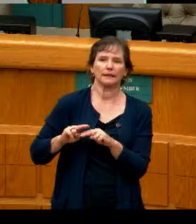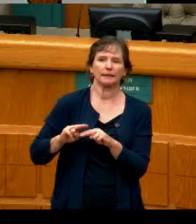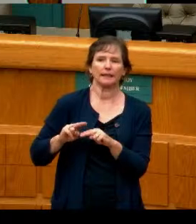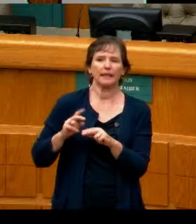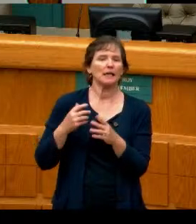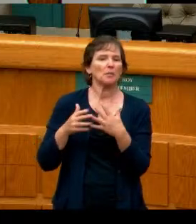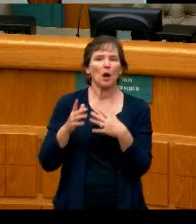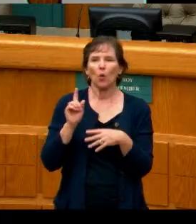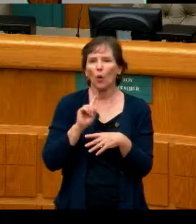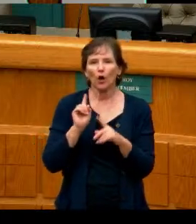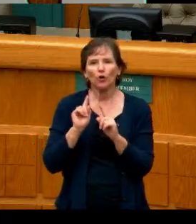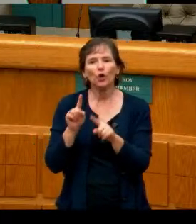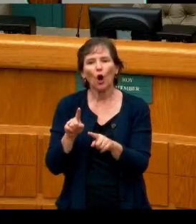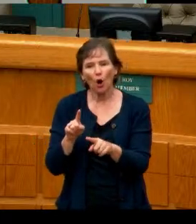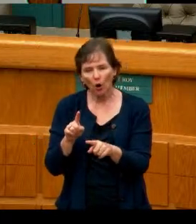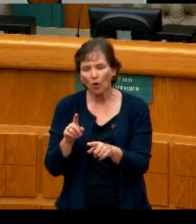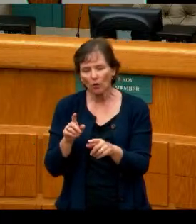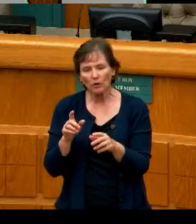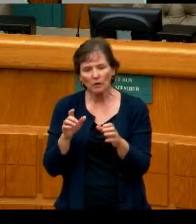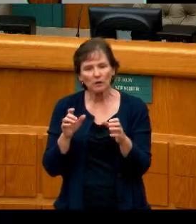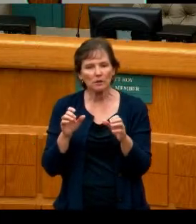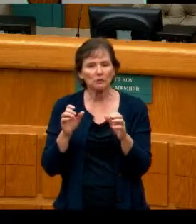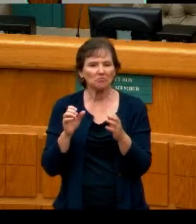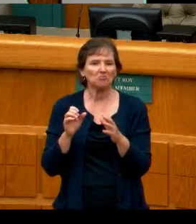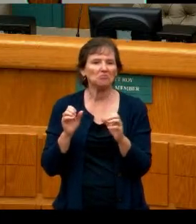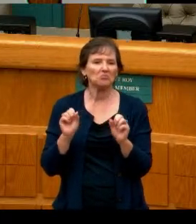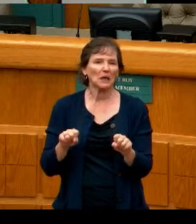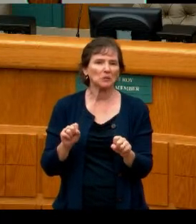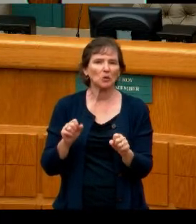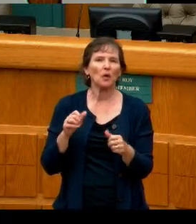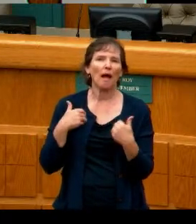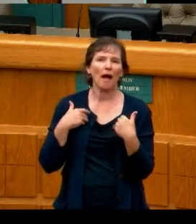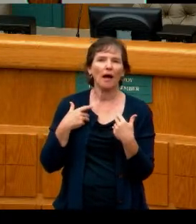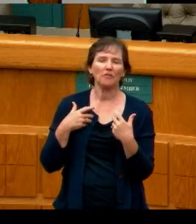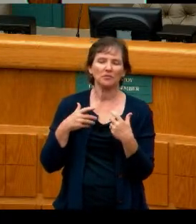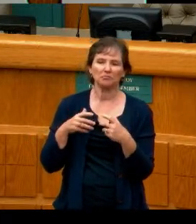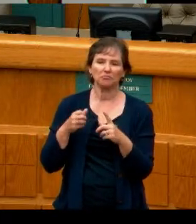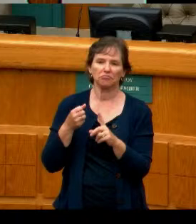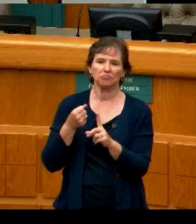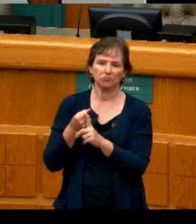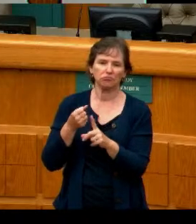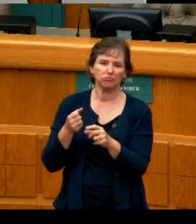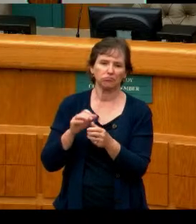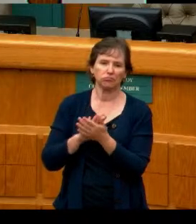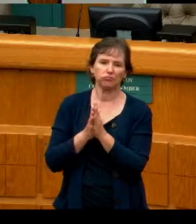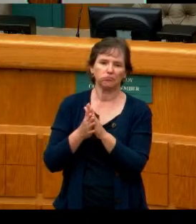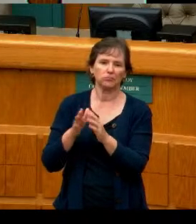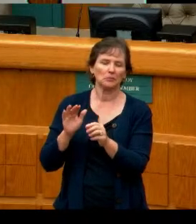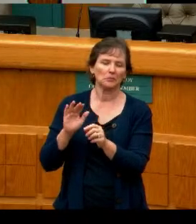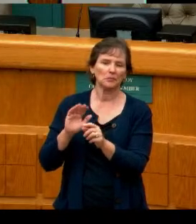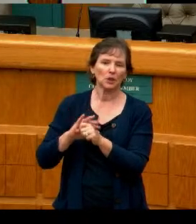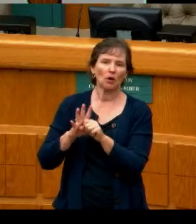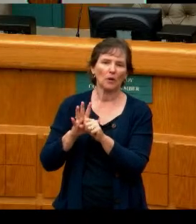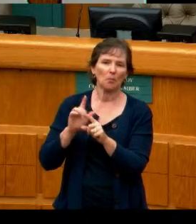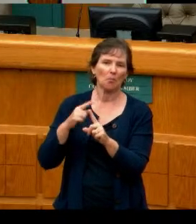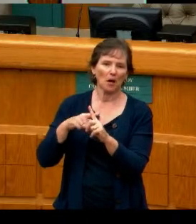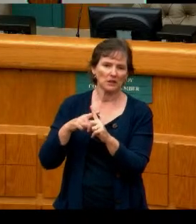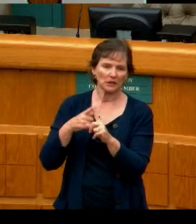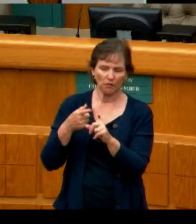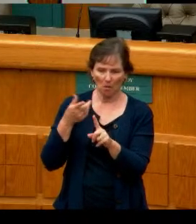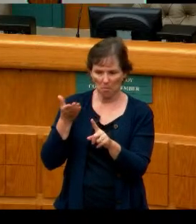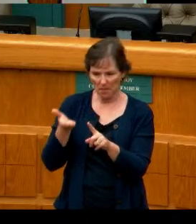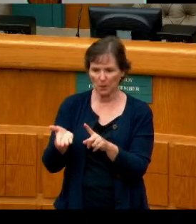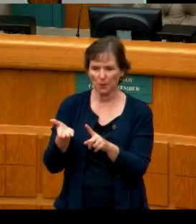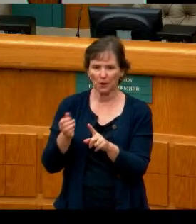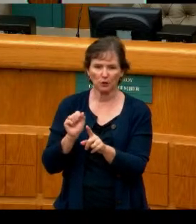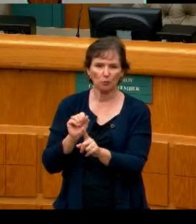of Texas, COVID is up. So if you're planning to travel somewhere in Texas, chances are there's an active COVID outbreak there.